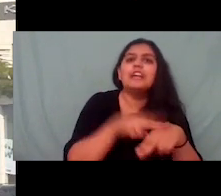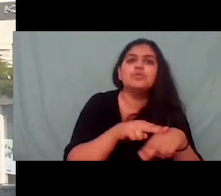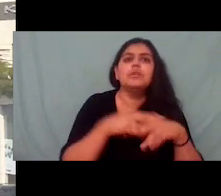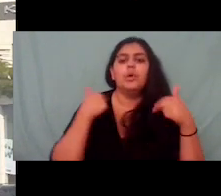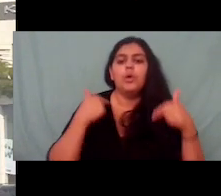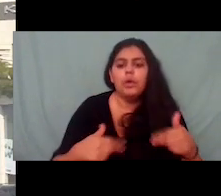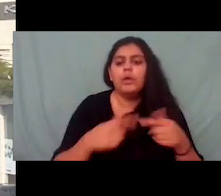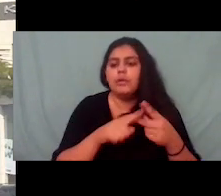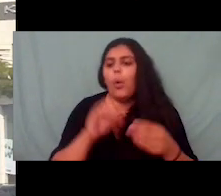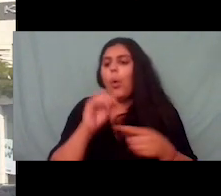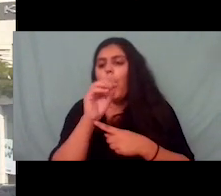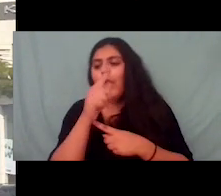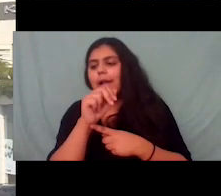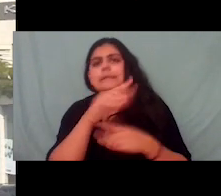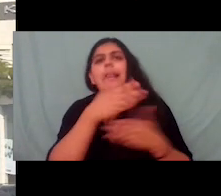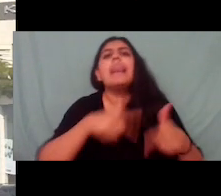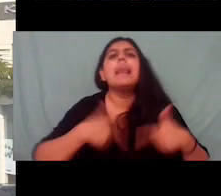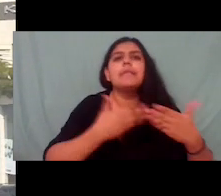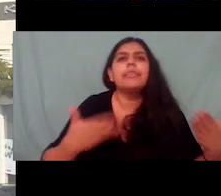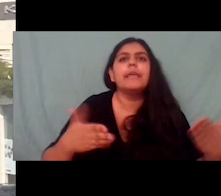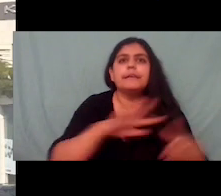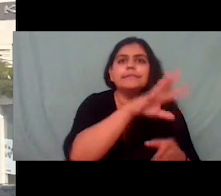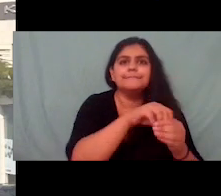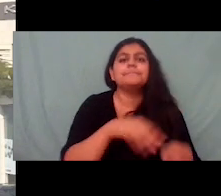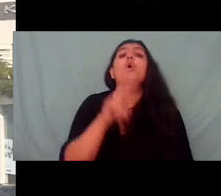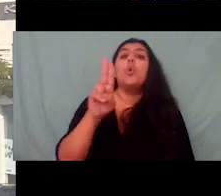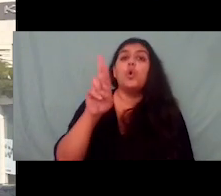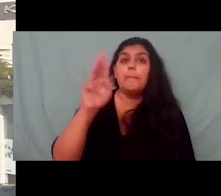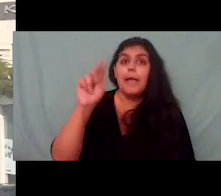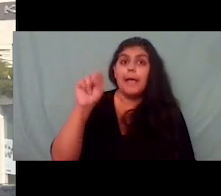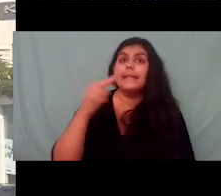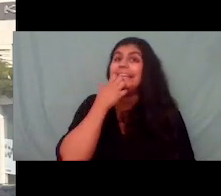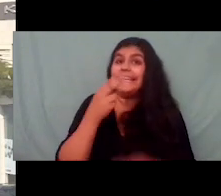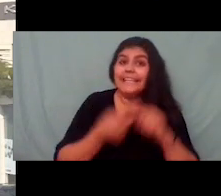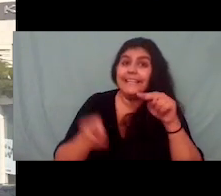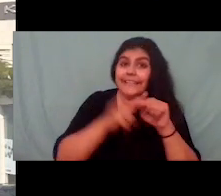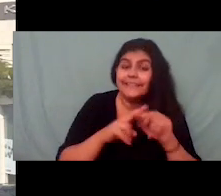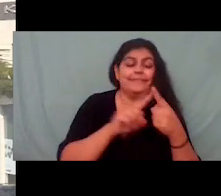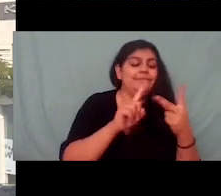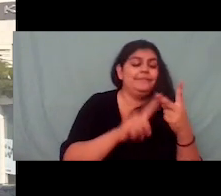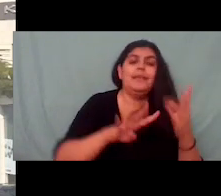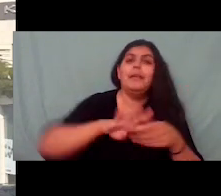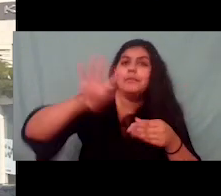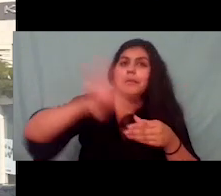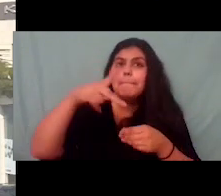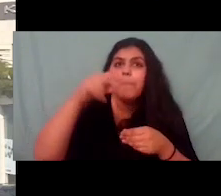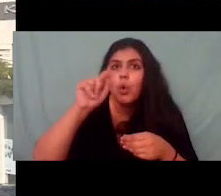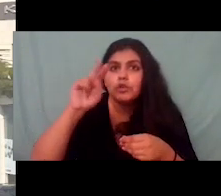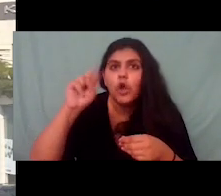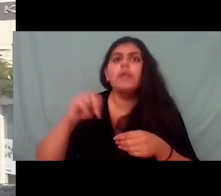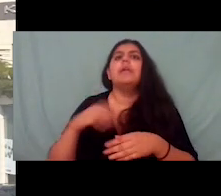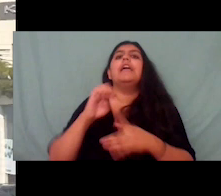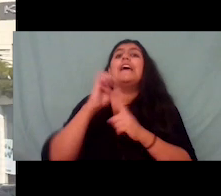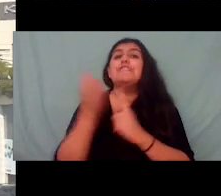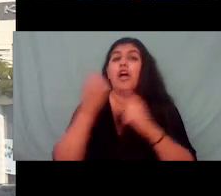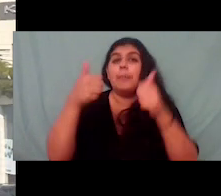other organisms. You know, from the urban heat increase to pollution, environmental degradation, the lack of